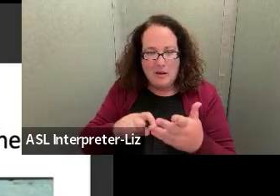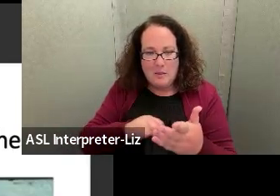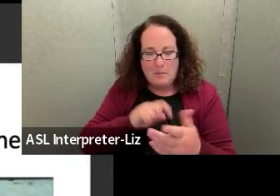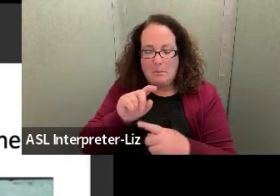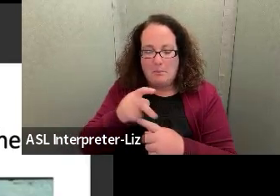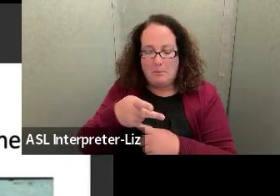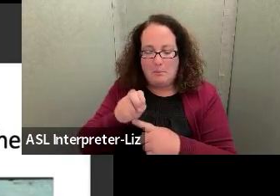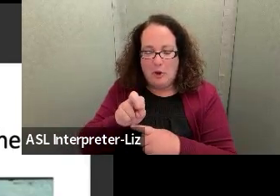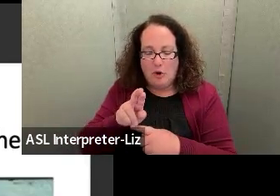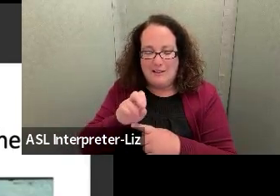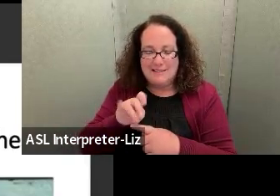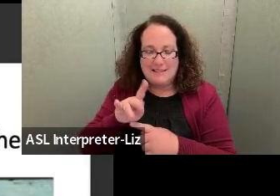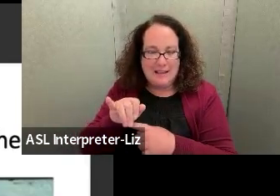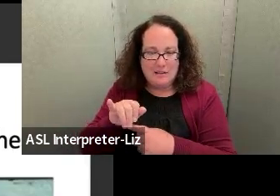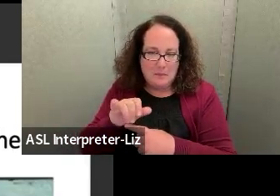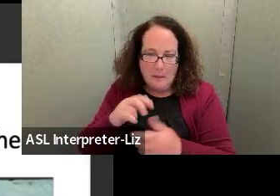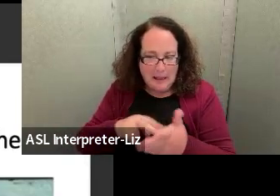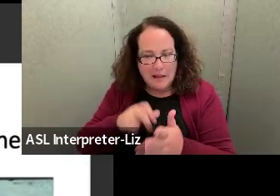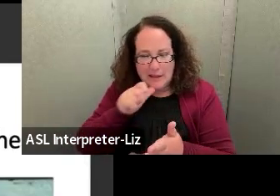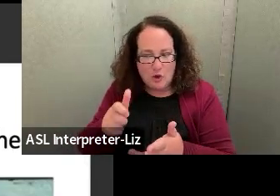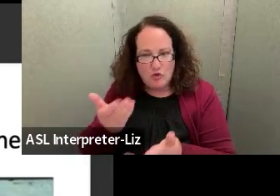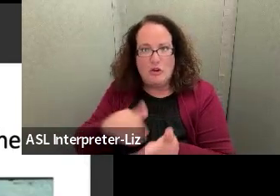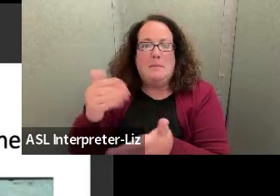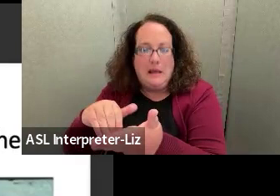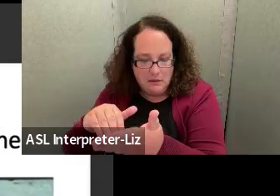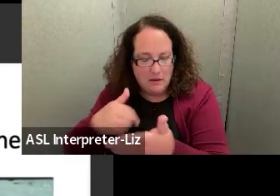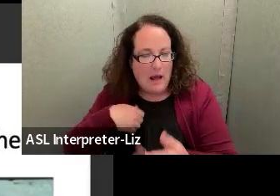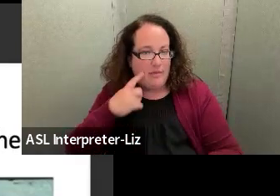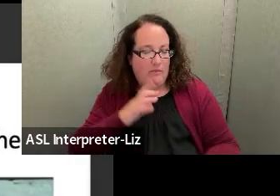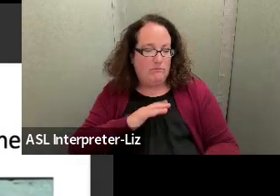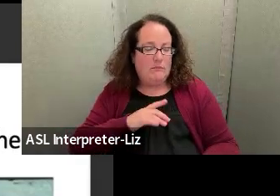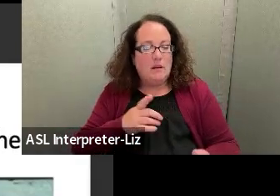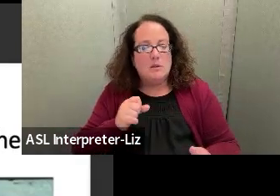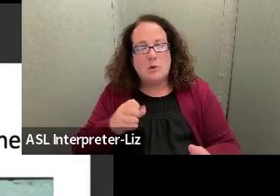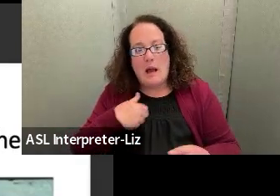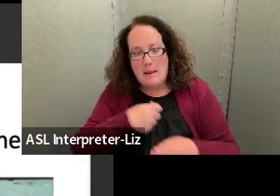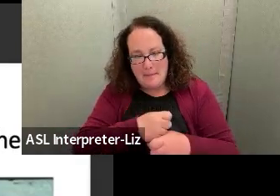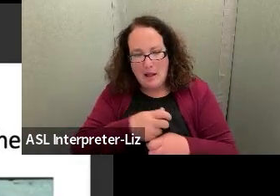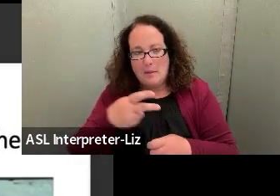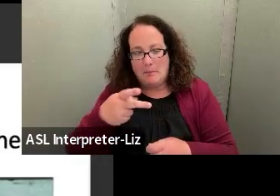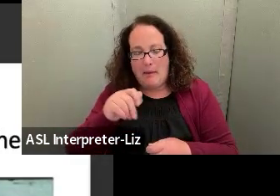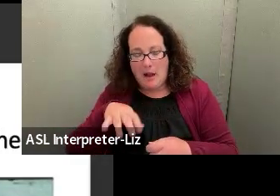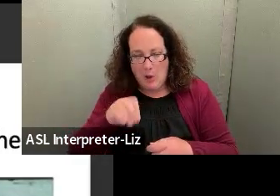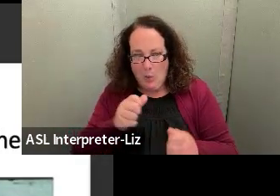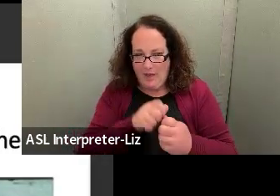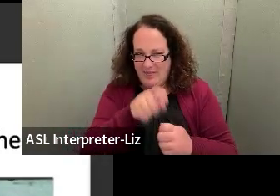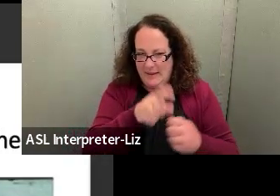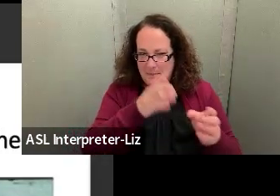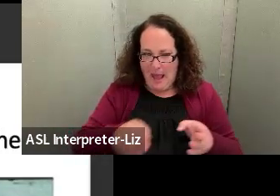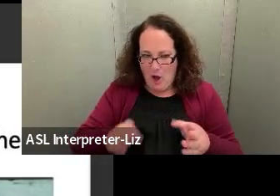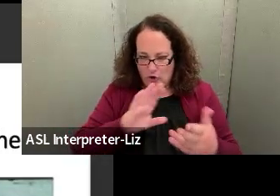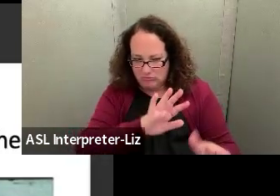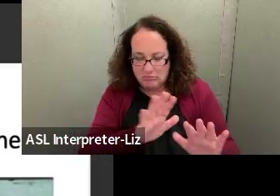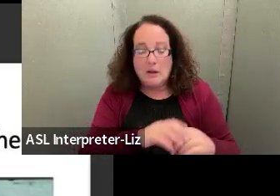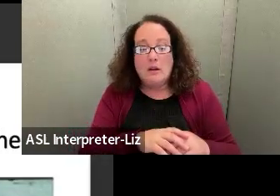periodicity, so they don't repeat. I think it's very nice, and so I did a patio with this pattern in my backyard,